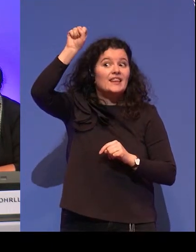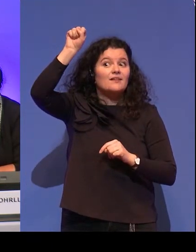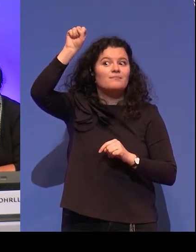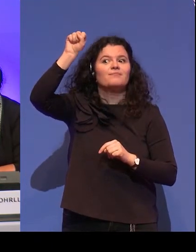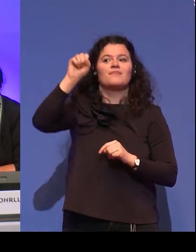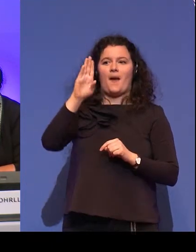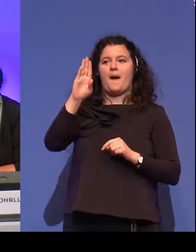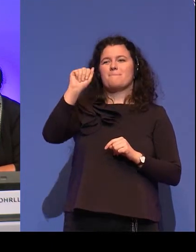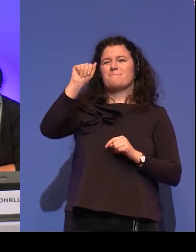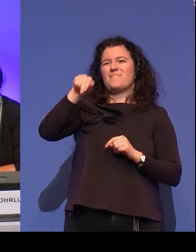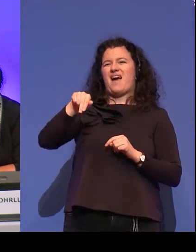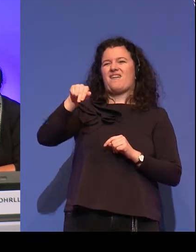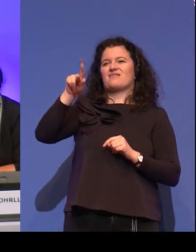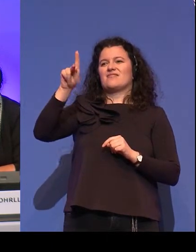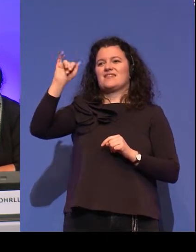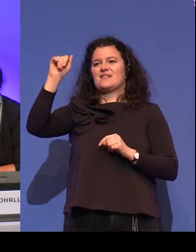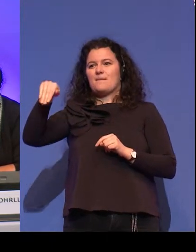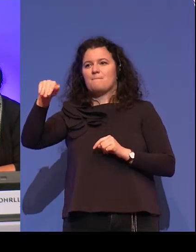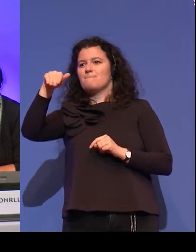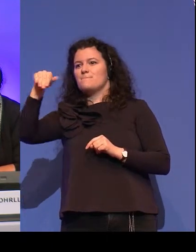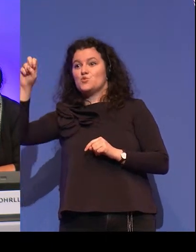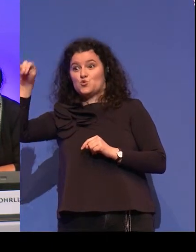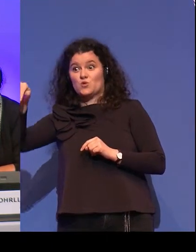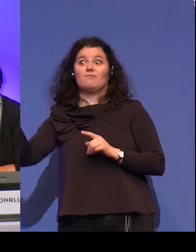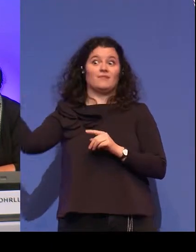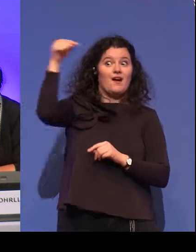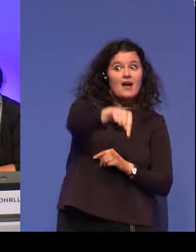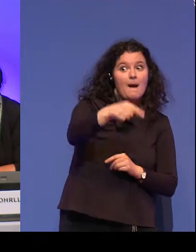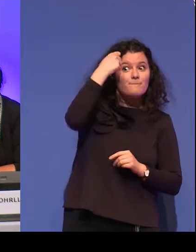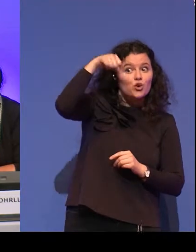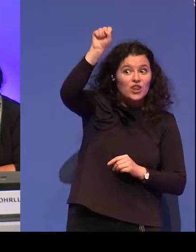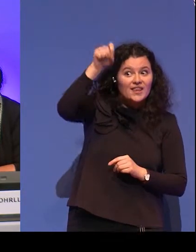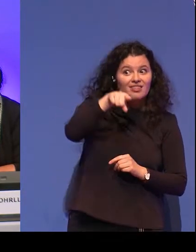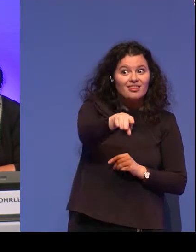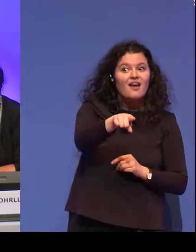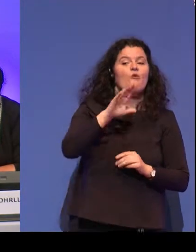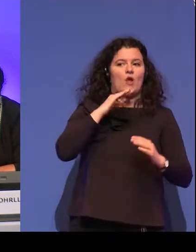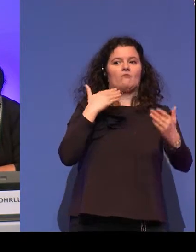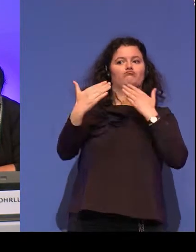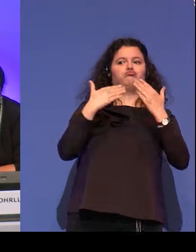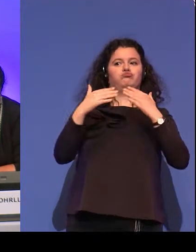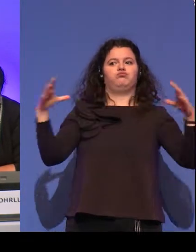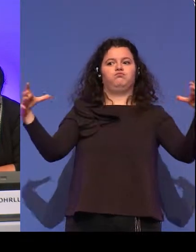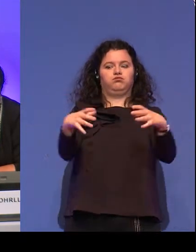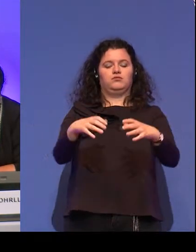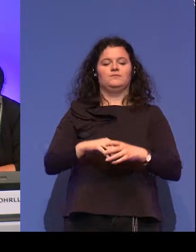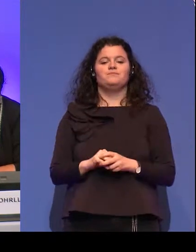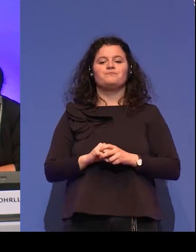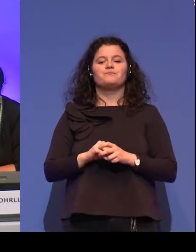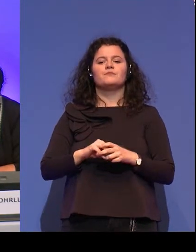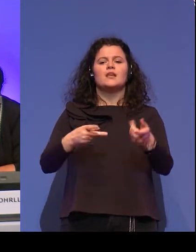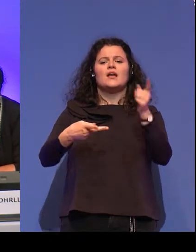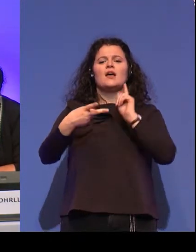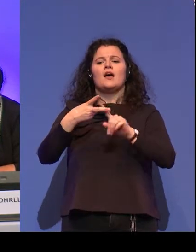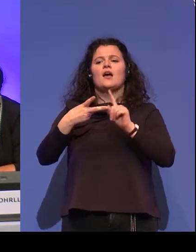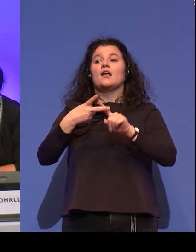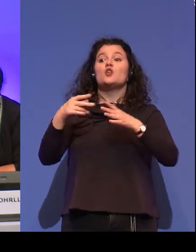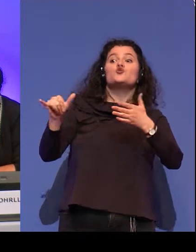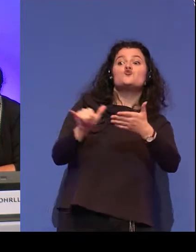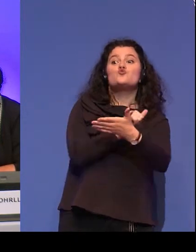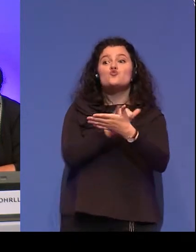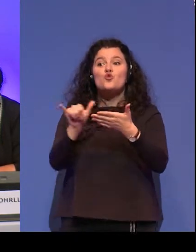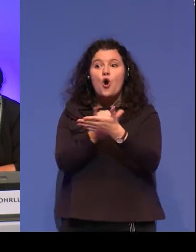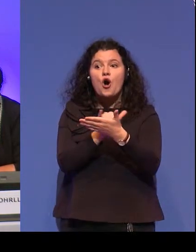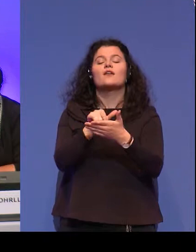Ki-moon. And also we are going to have a climate summit of Secretary General Guterres in New York for the heads